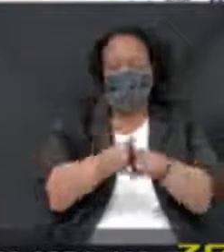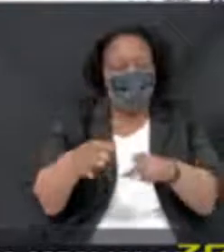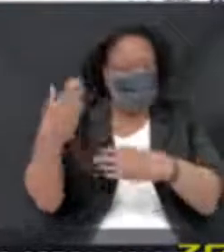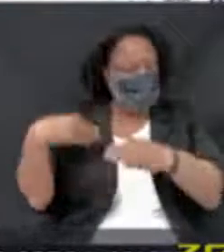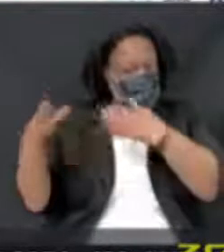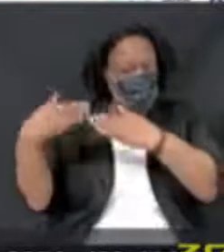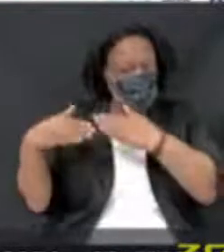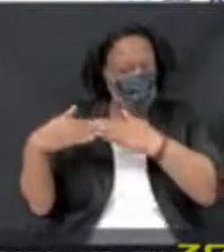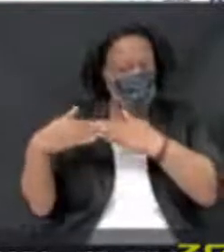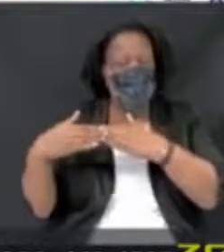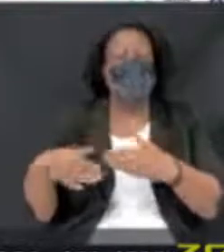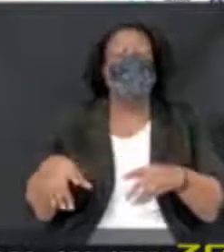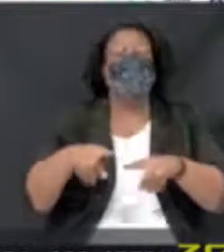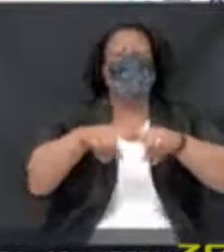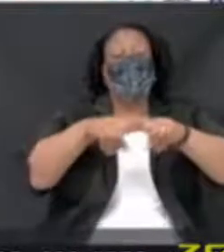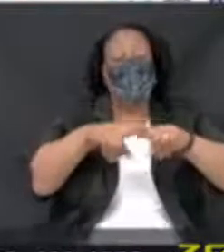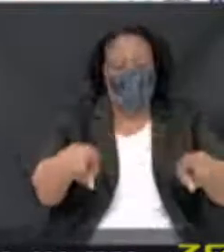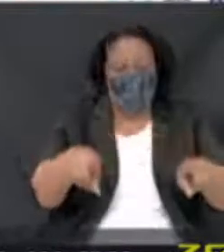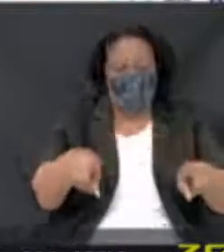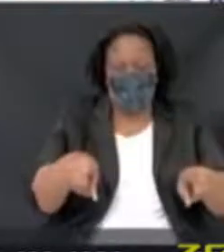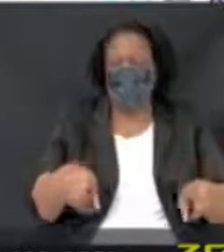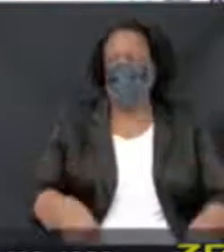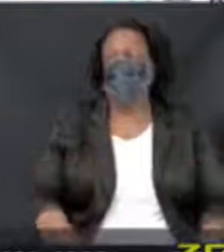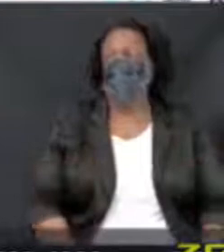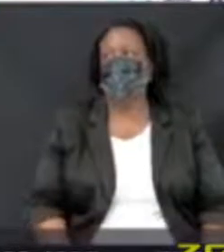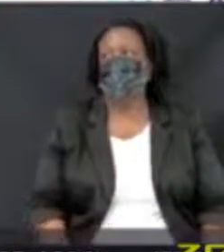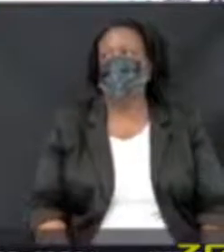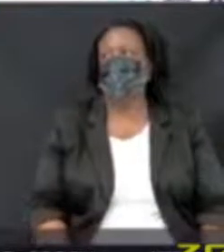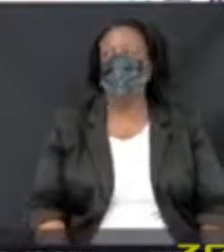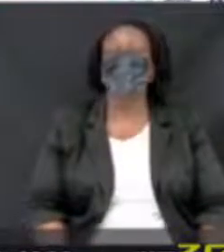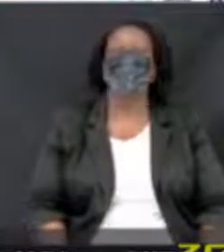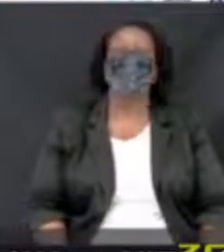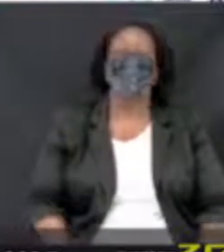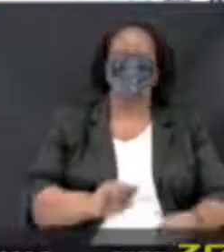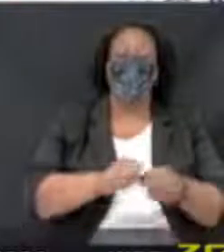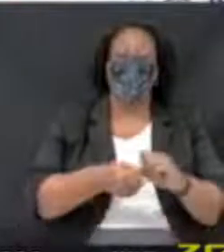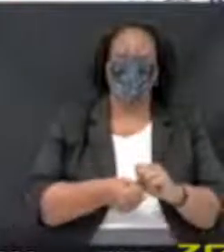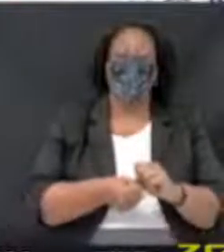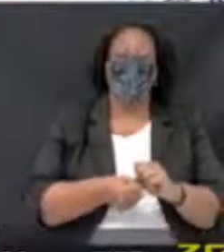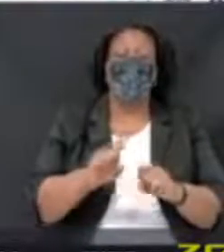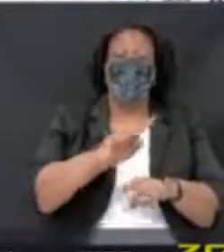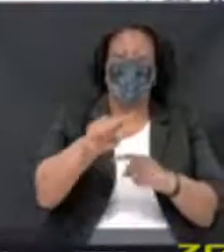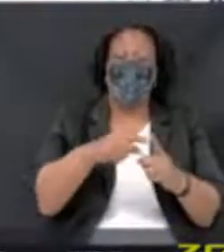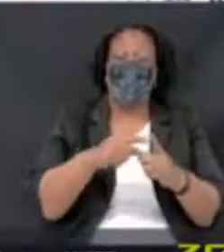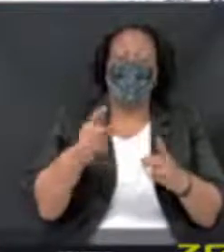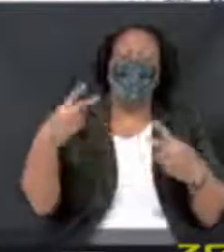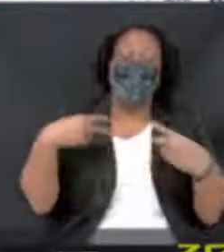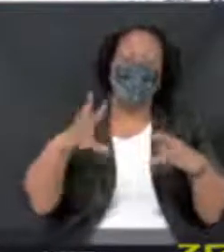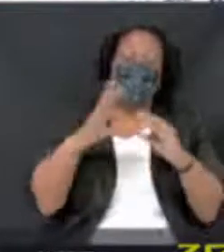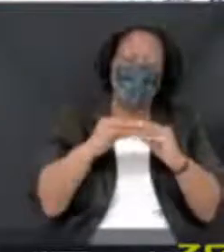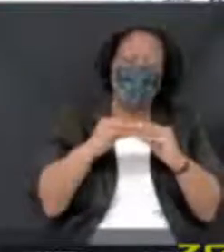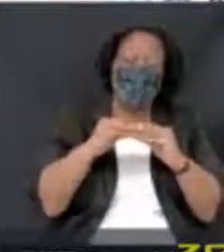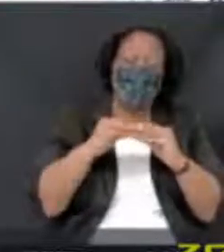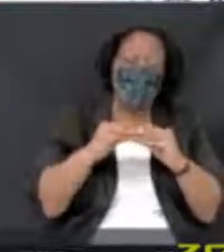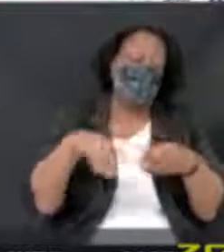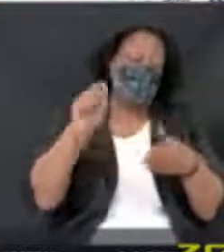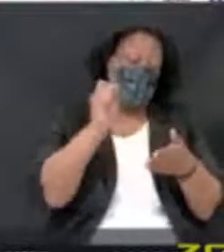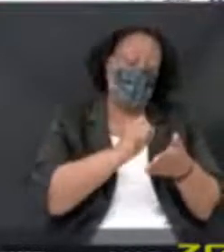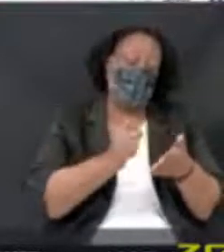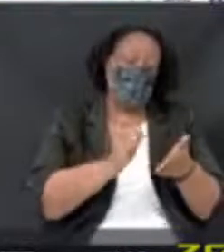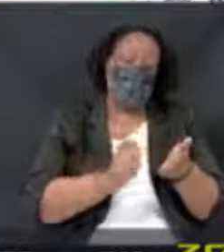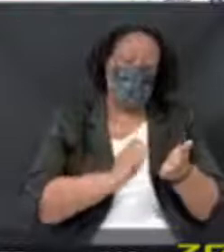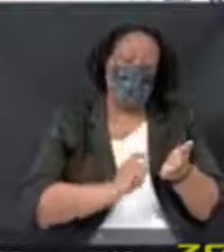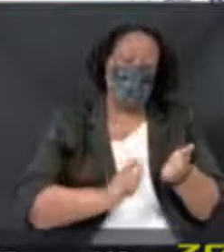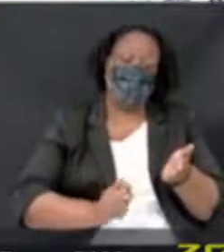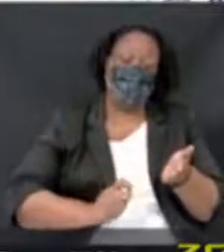of approval is consistent with the minutes of each meeting and the recordings of each meetings that we have reviewed for